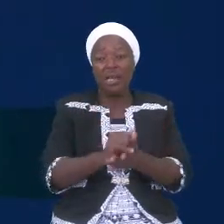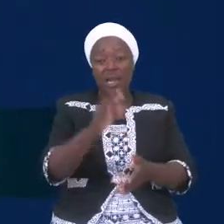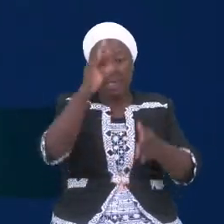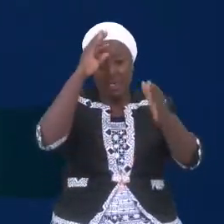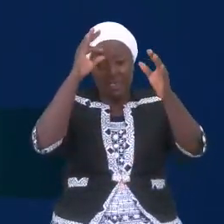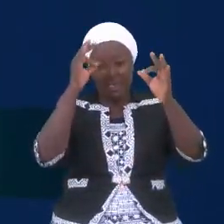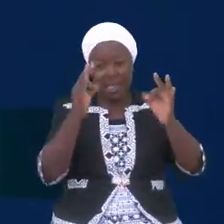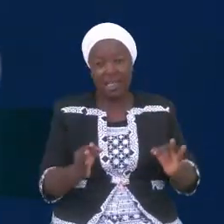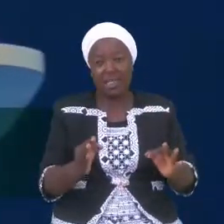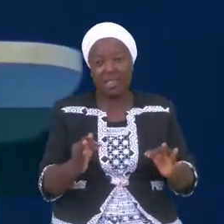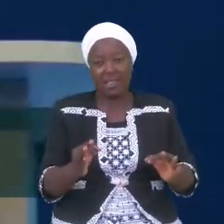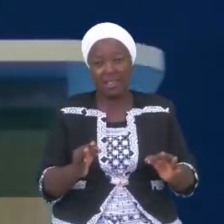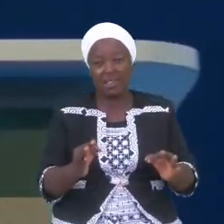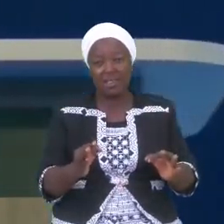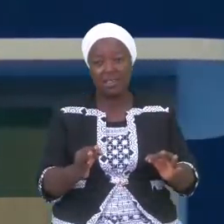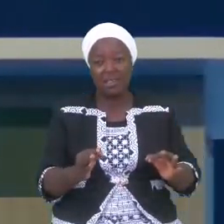decides